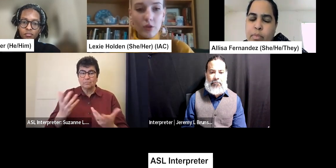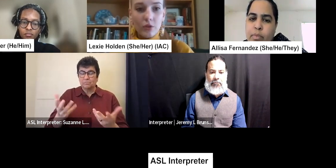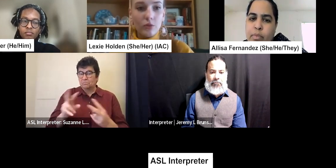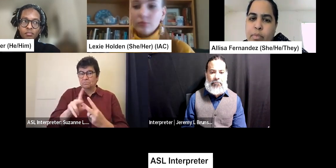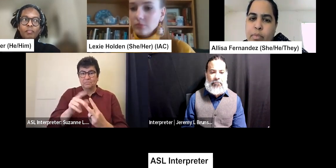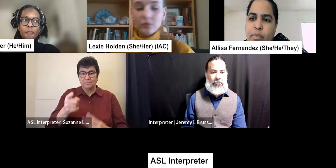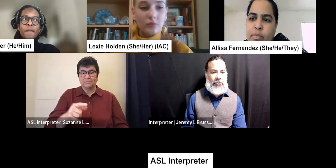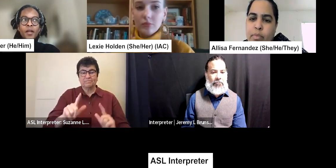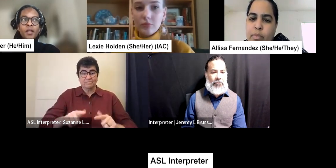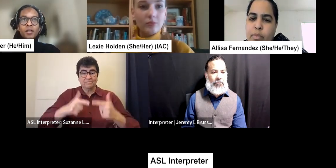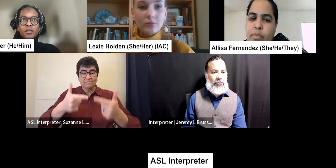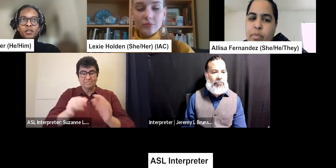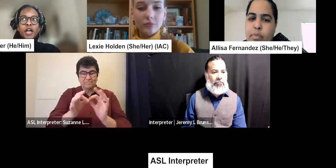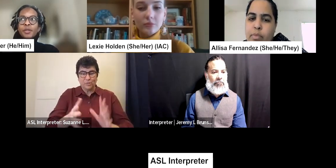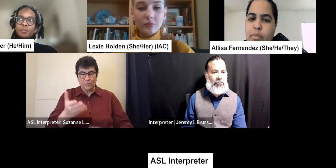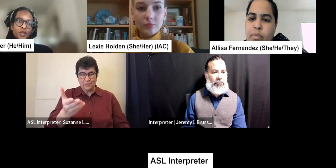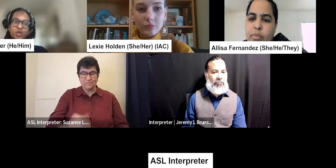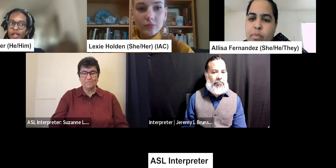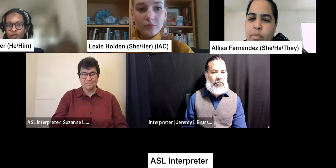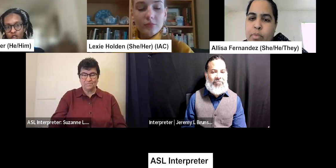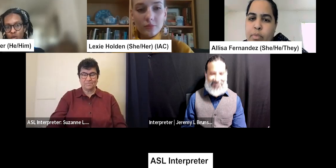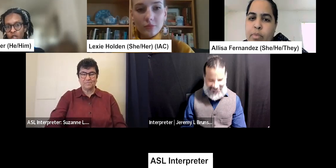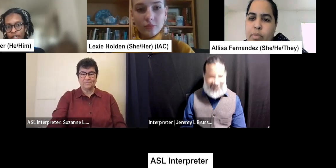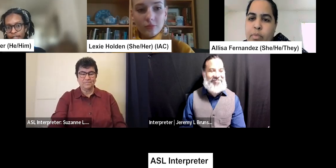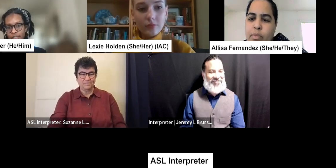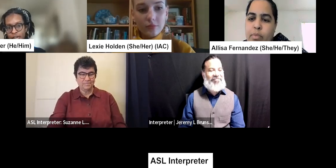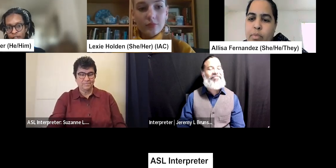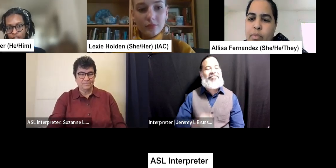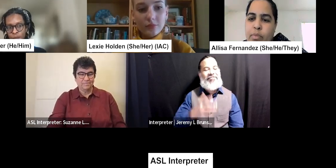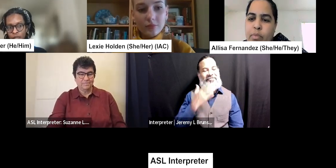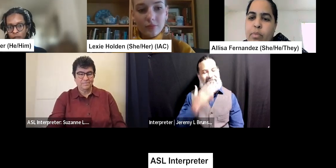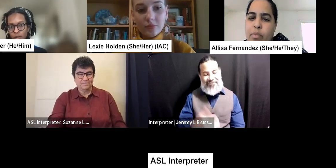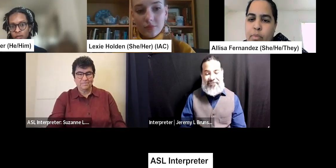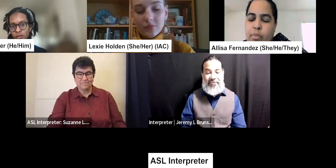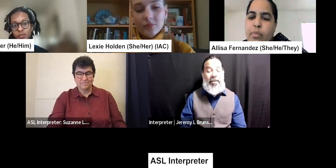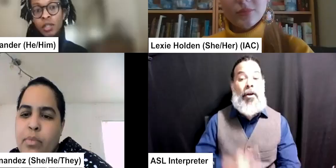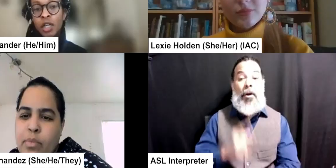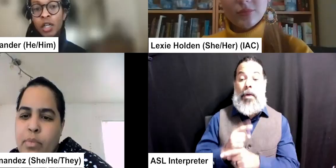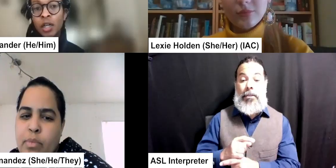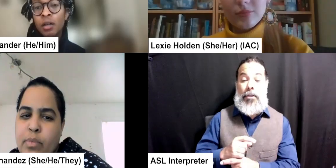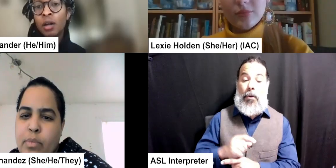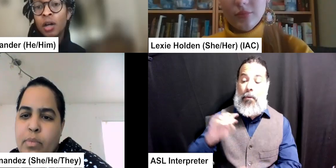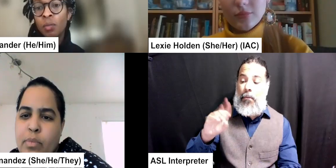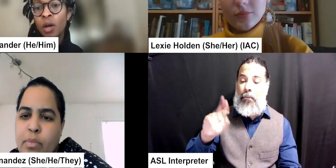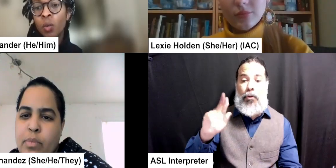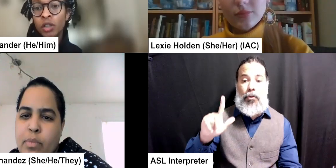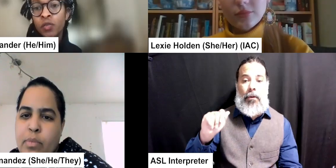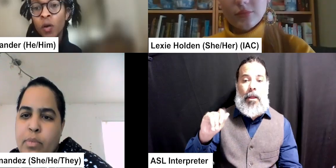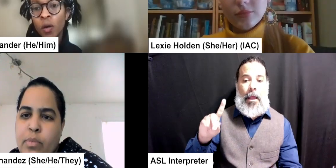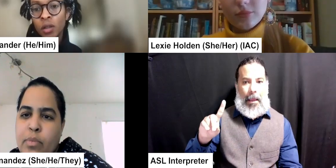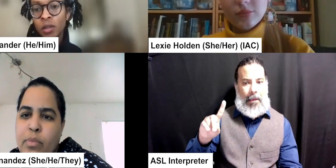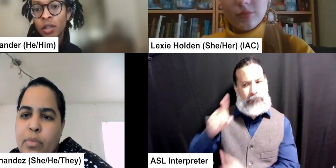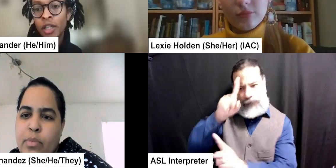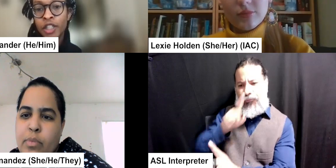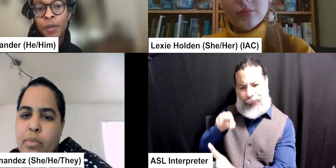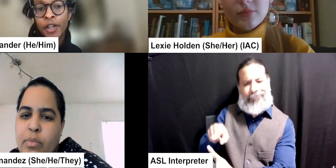either one of you. Yeah, I mean, mutual aid for sure, hands down, has been a